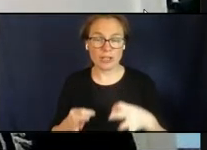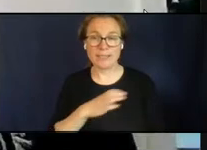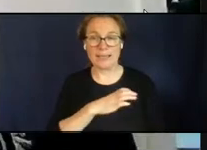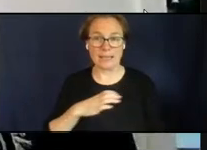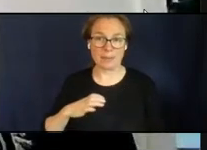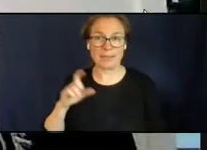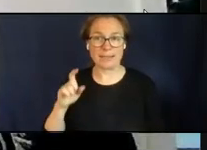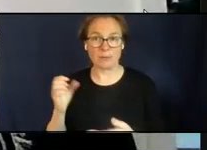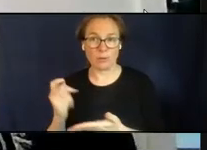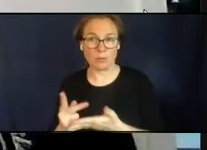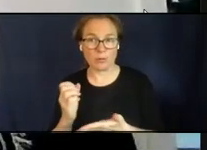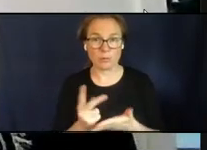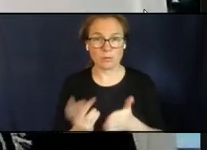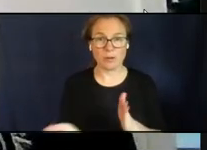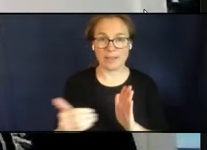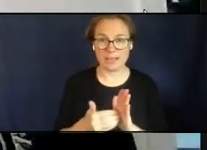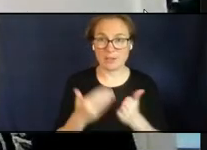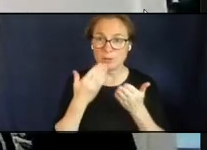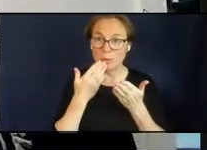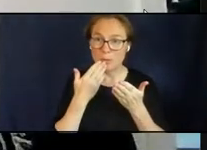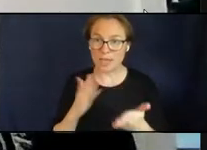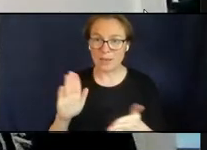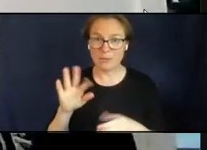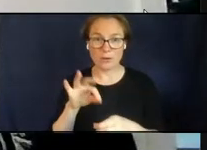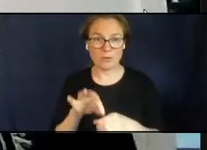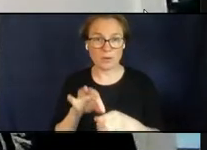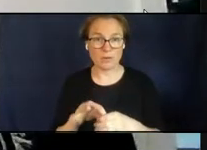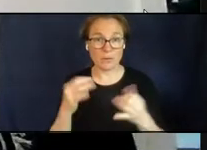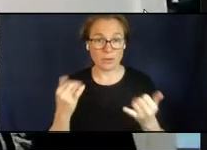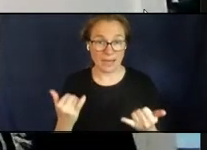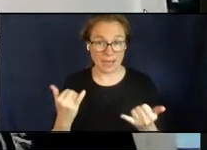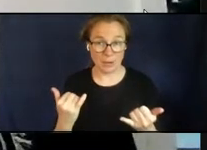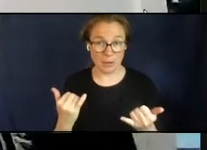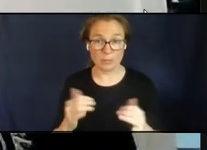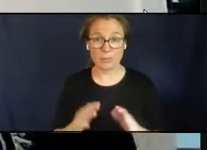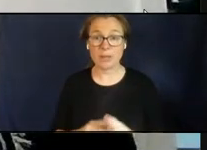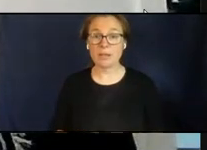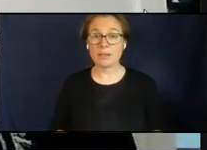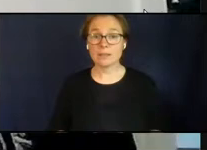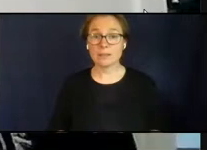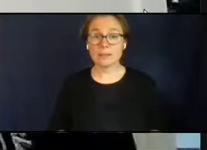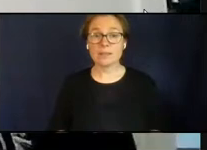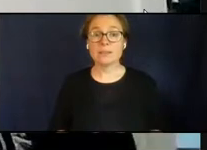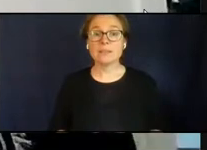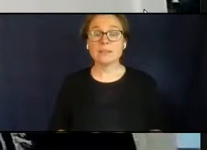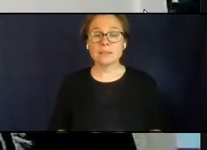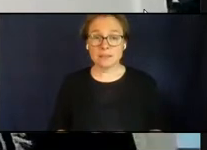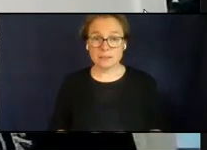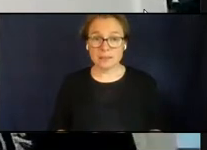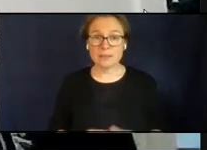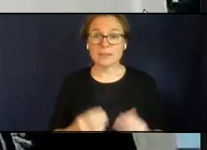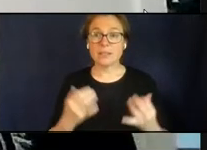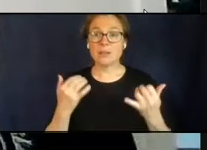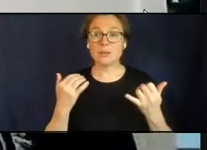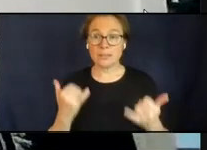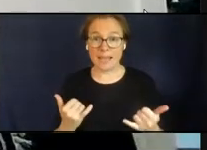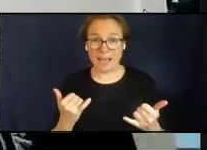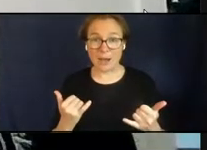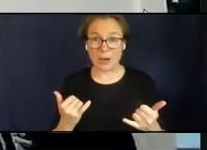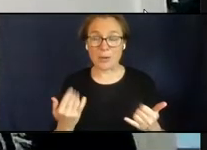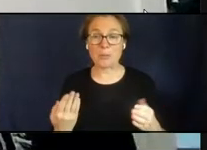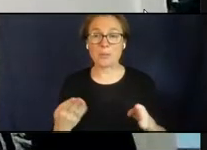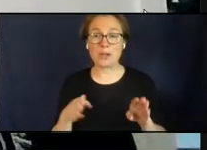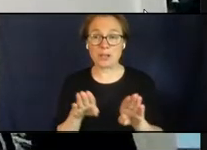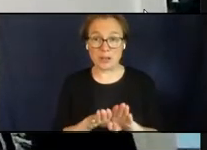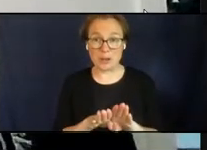thank you for that at this time. With that, we will be adjourned to go into the heat. You all